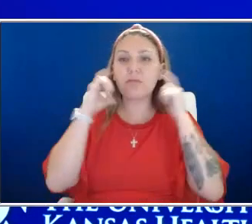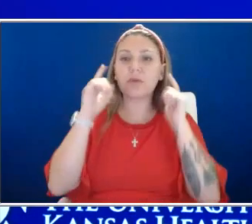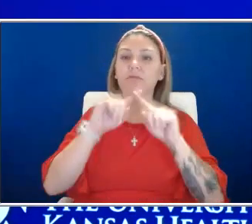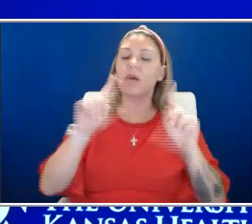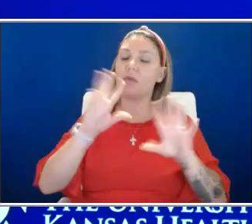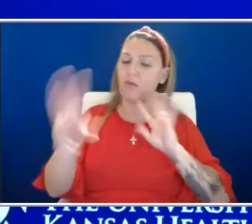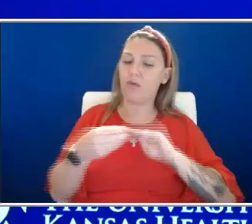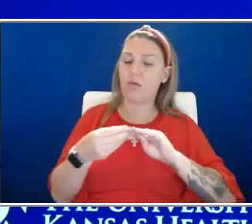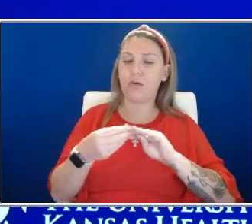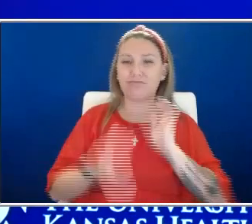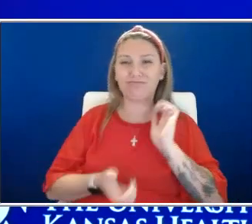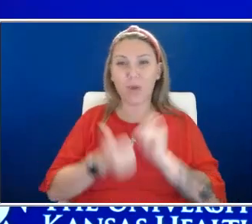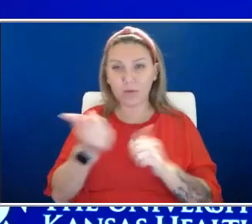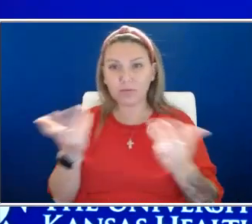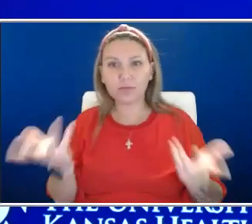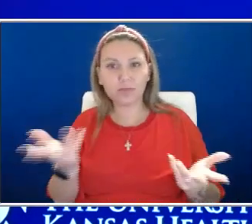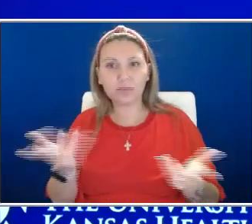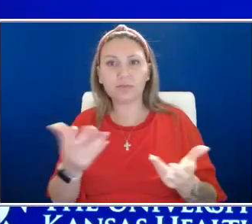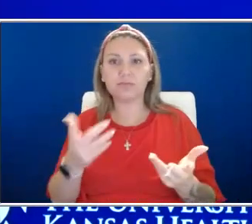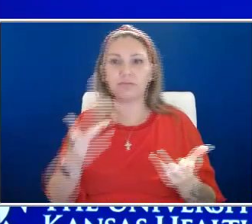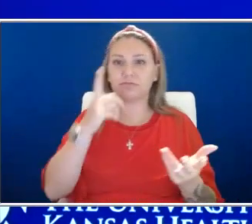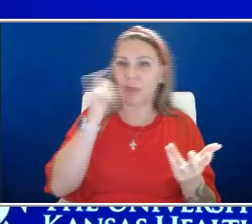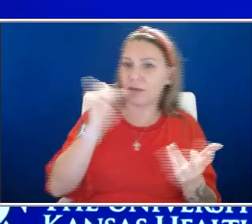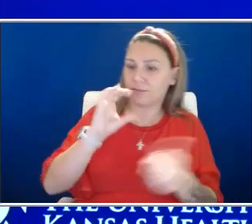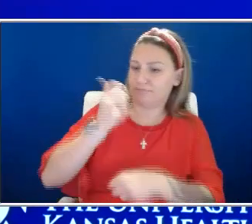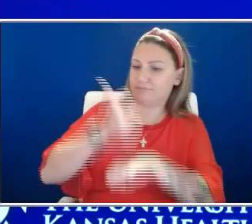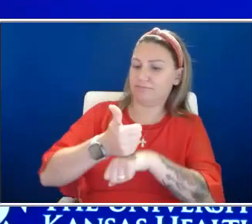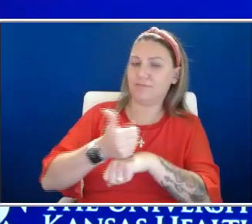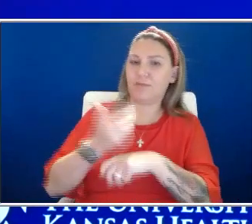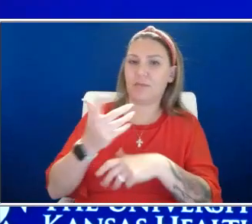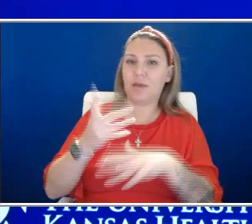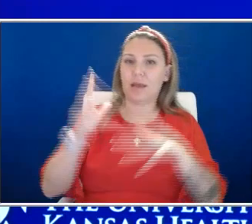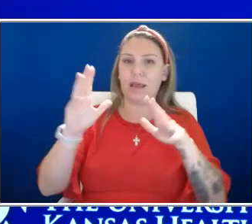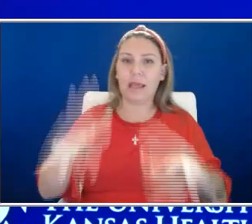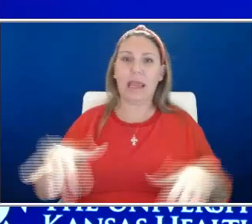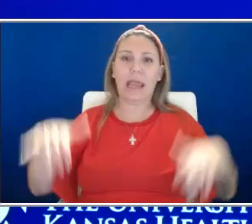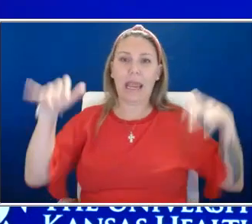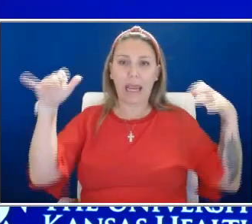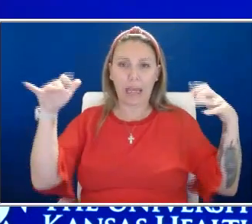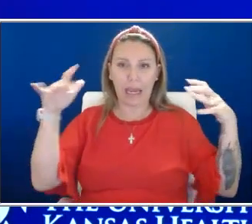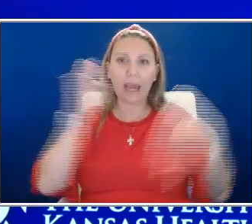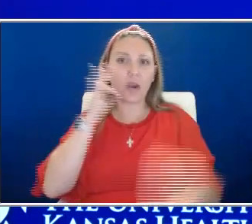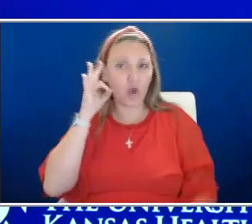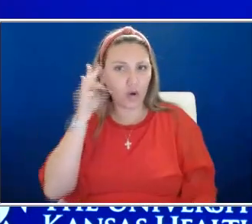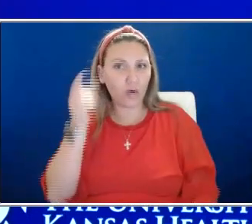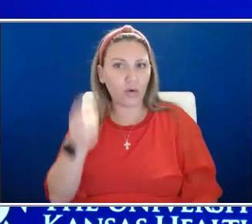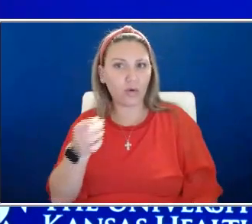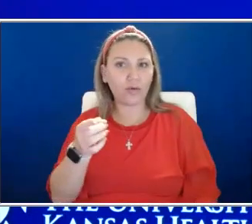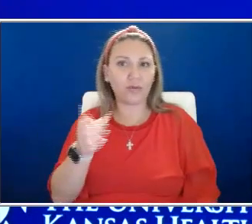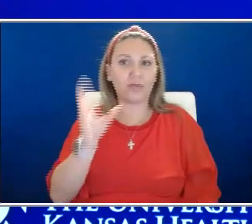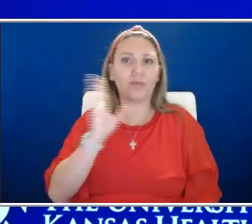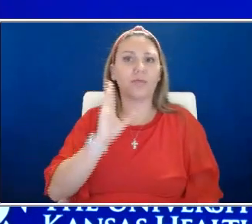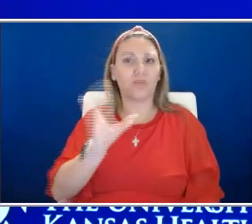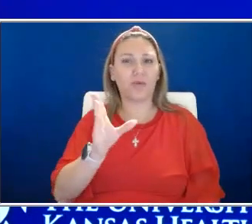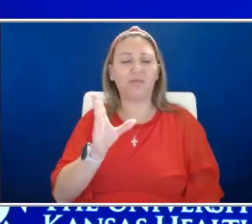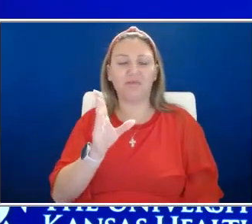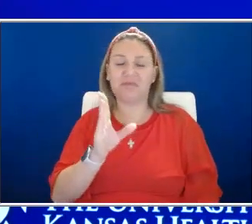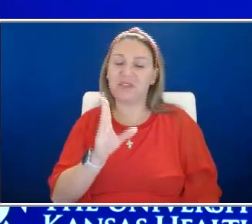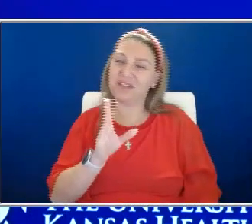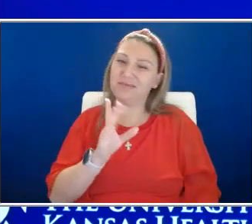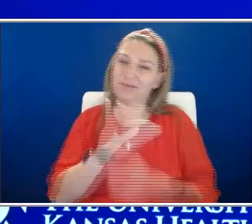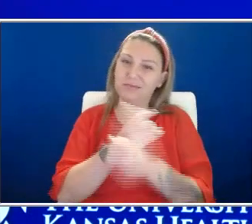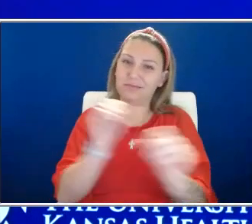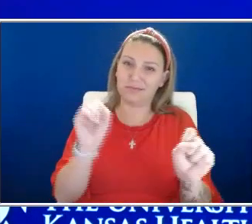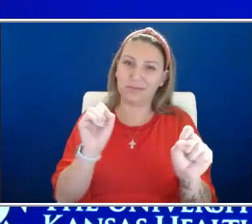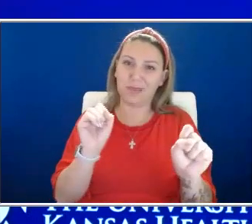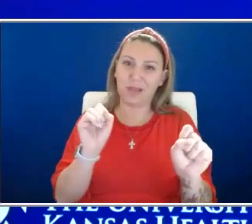part, because of the setup of Arrowhead, you are going to be fairly safe because of just